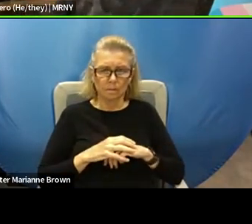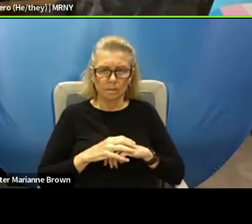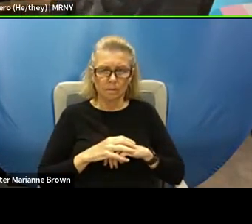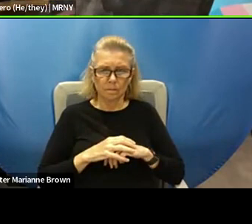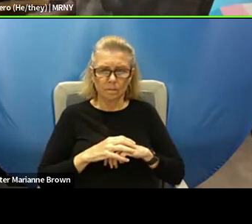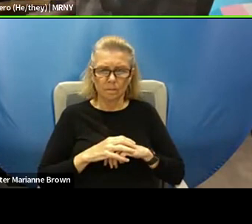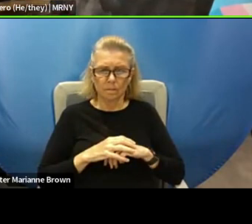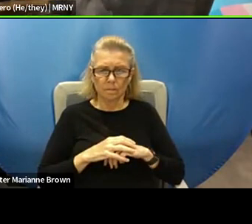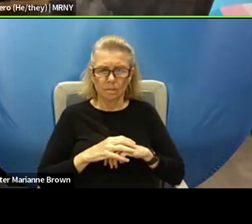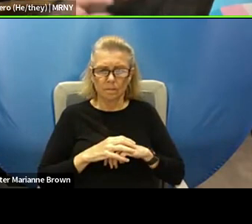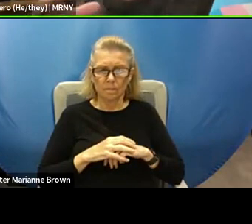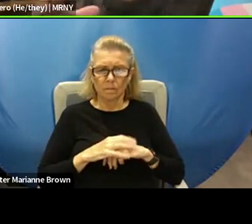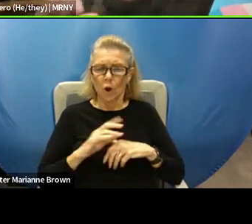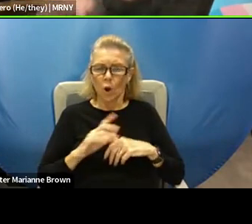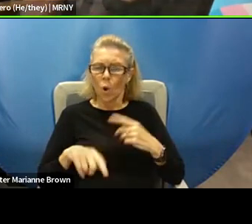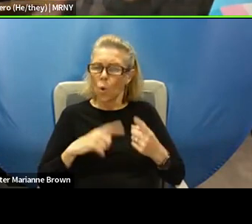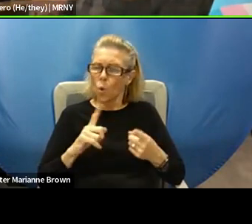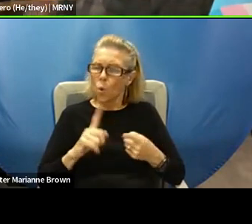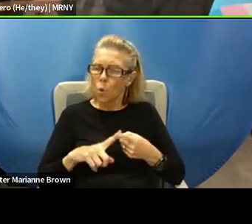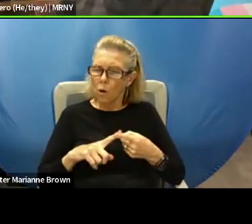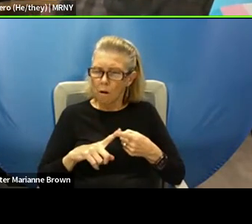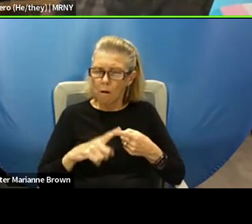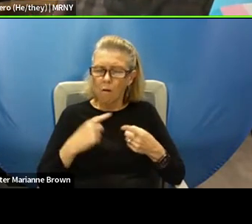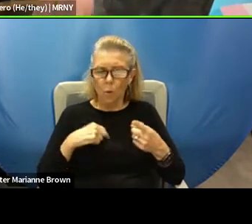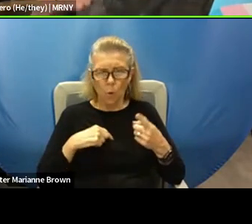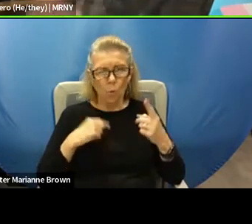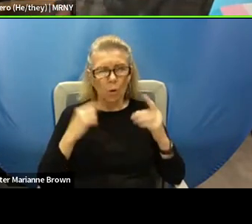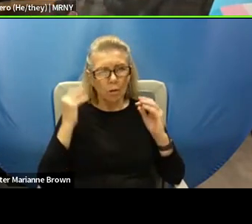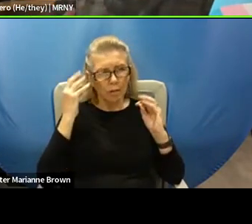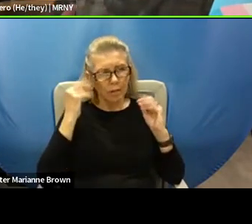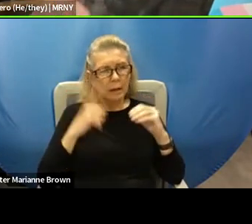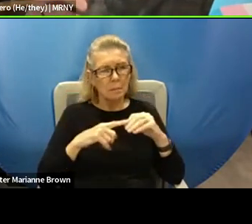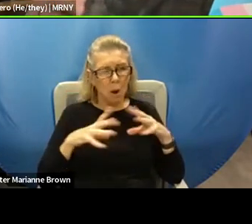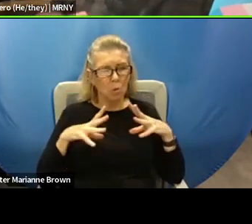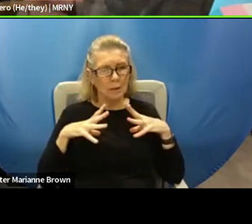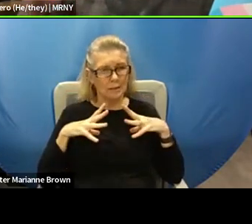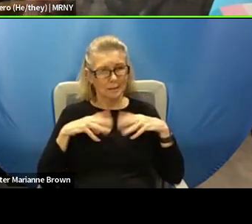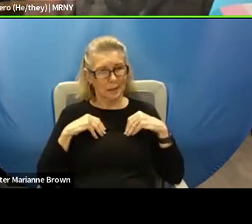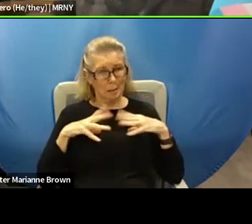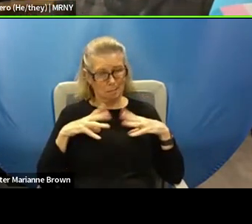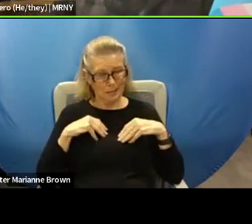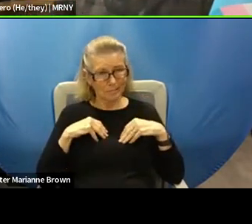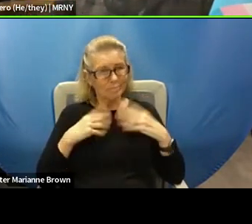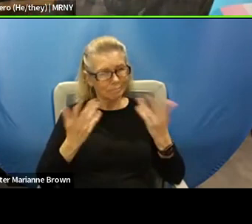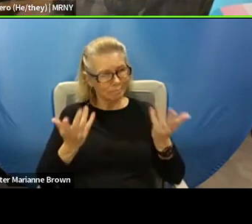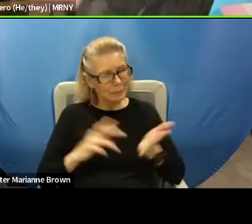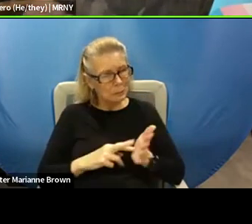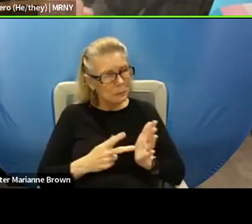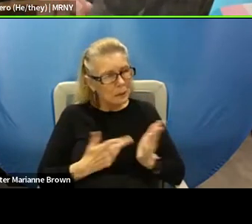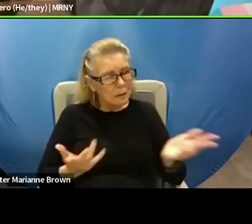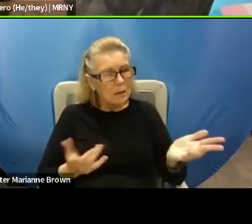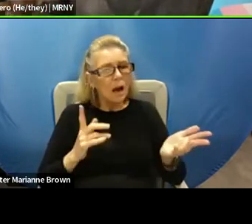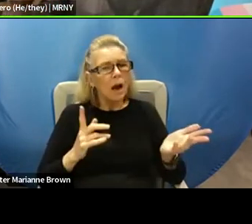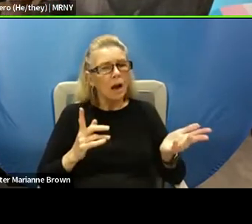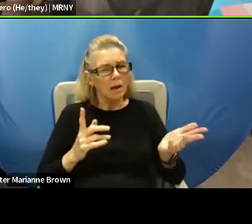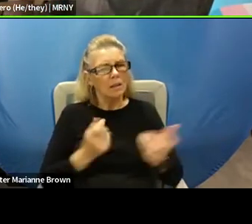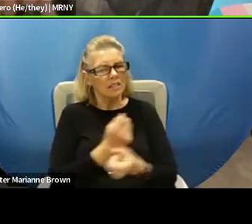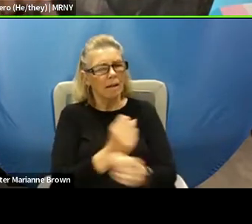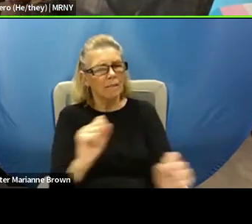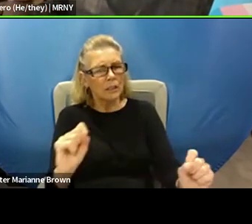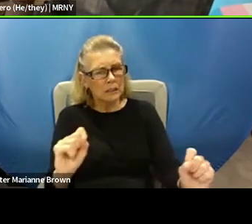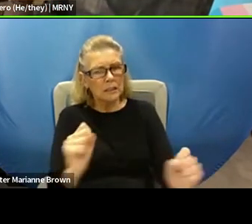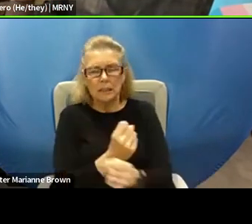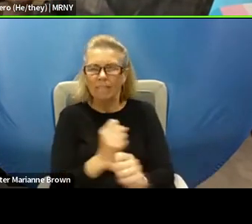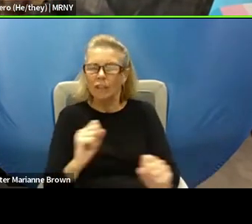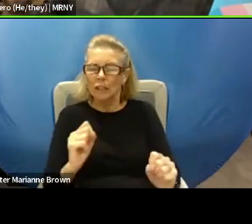when we're building, when we are thinking about acceptance, it needs to translate to safety. And that's why when I said like